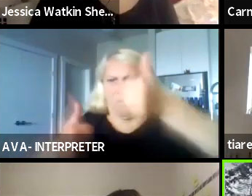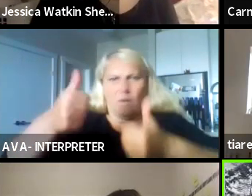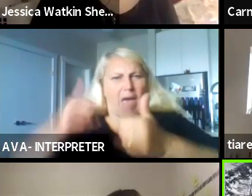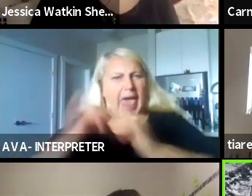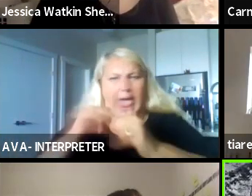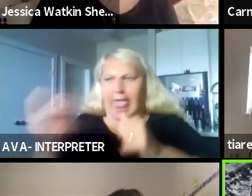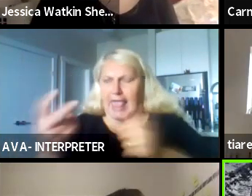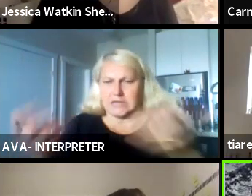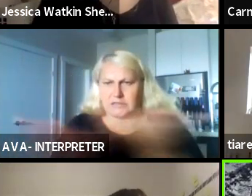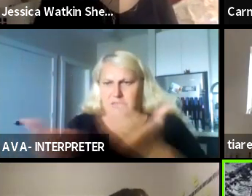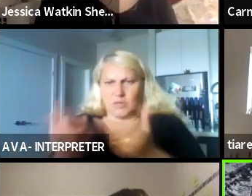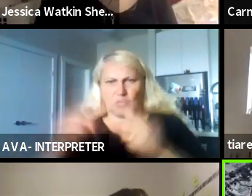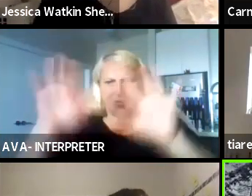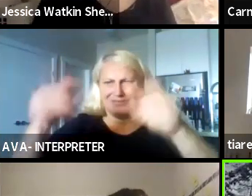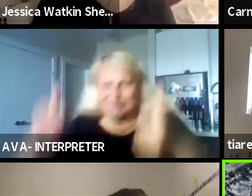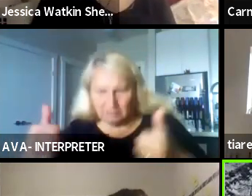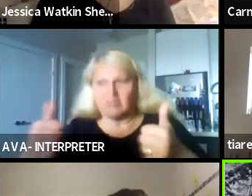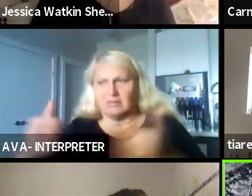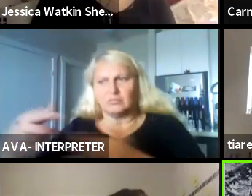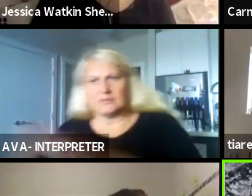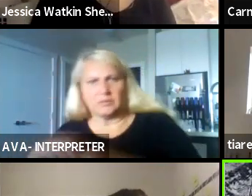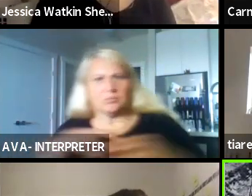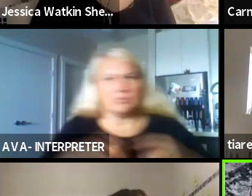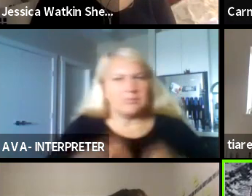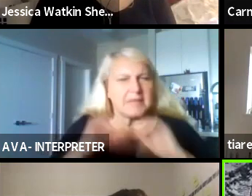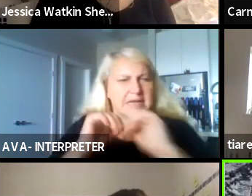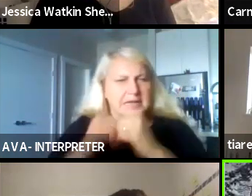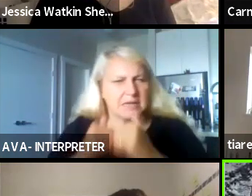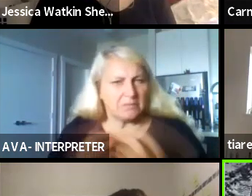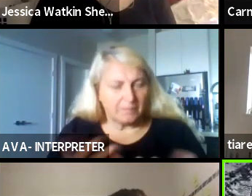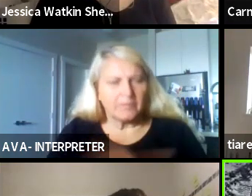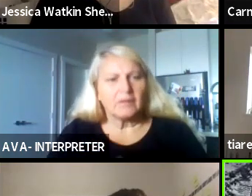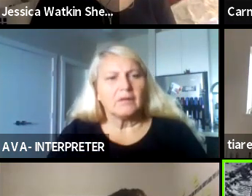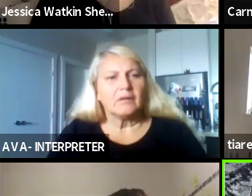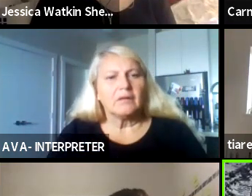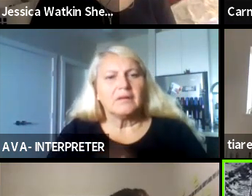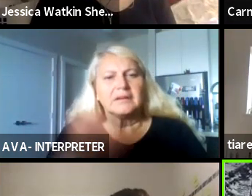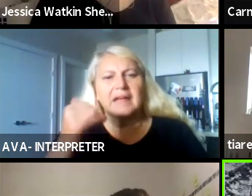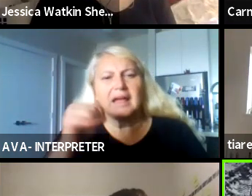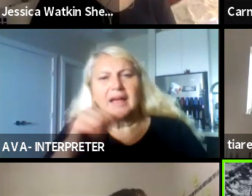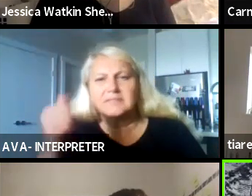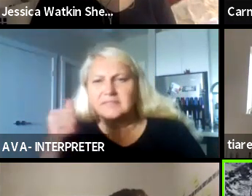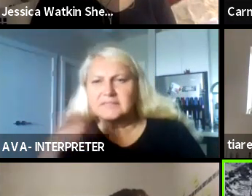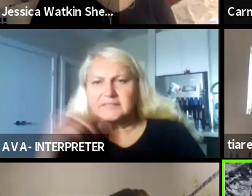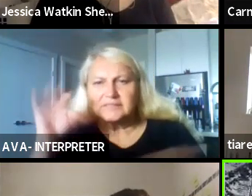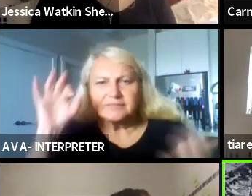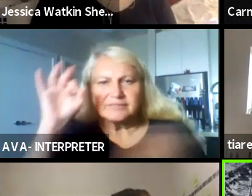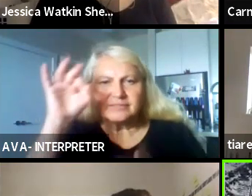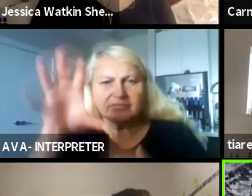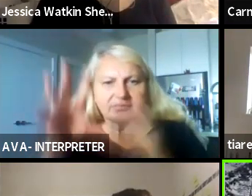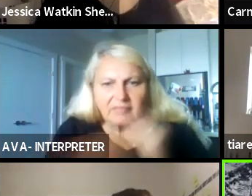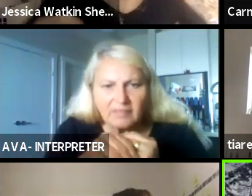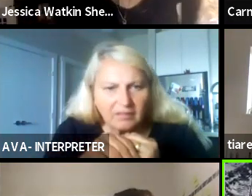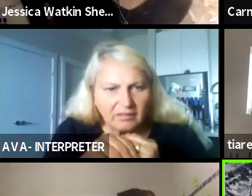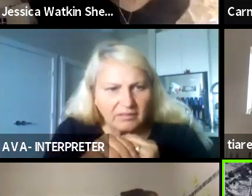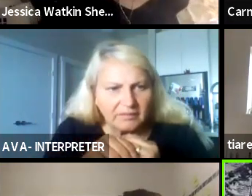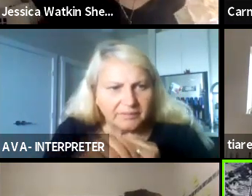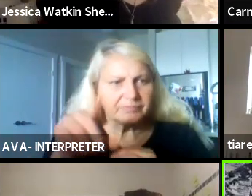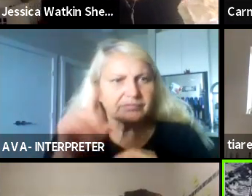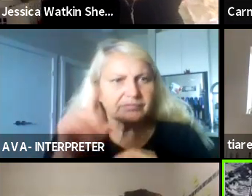I'm also, like, maybe just to add, or yeah, I don't know, curious about, like, in relation